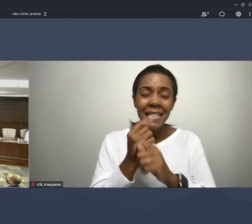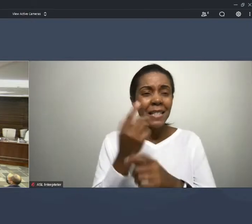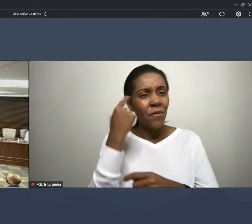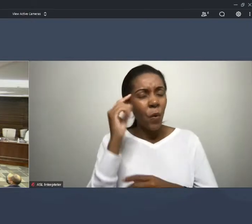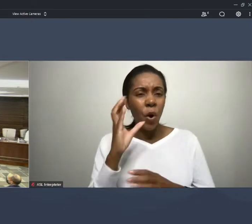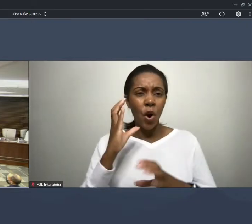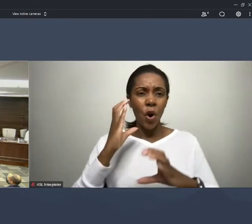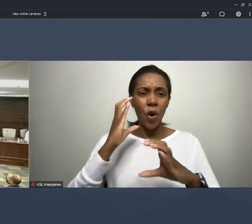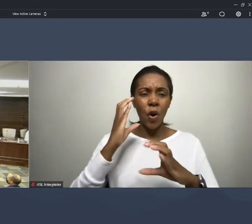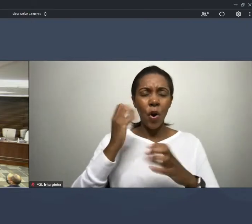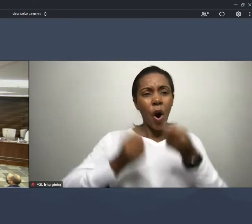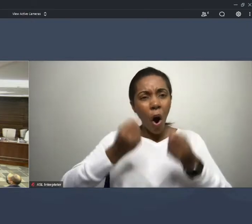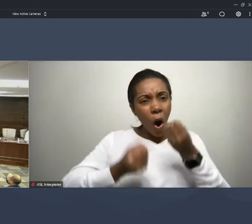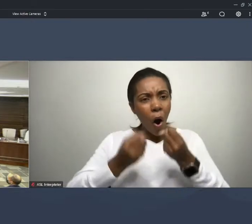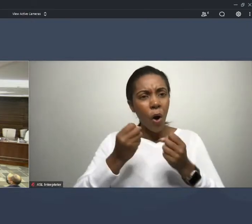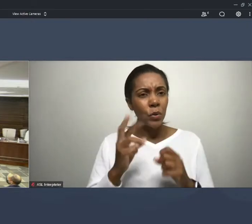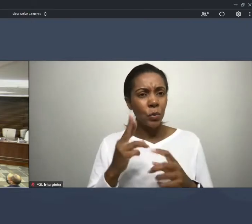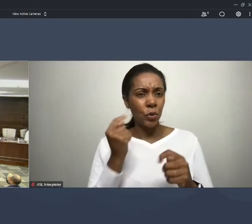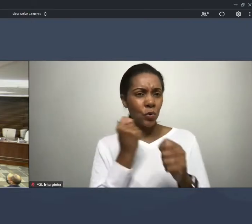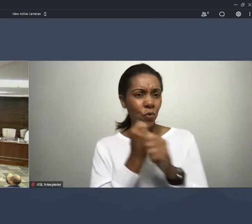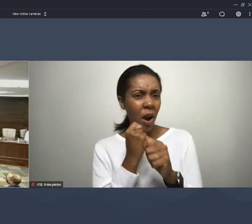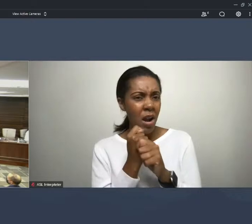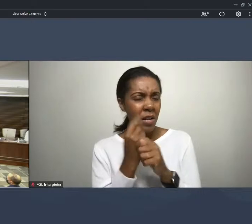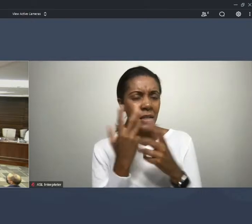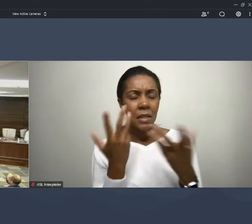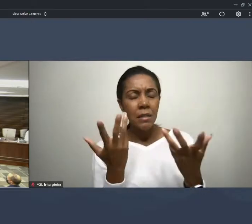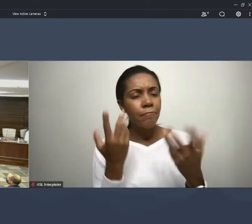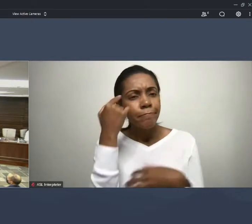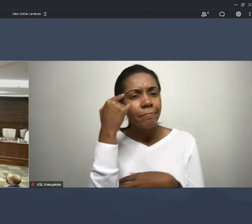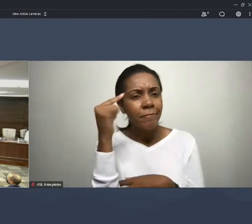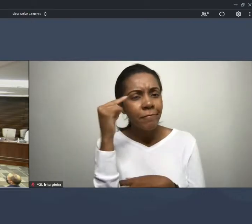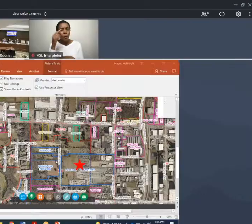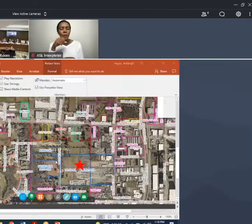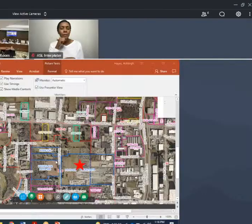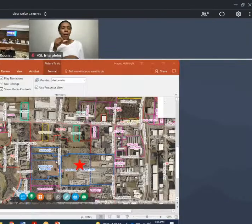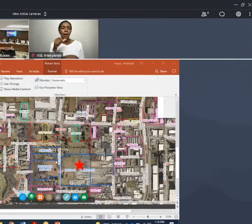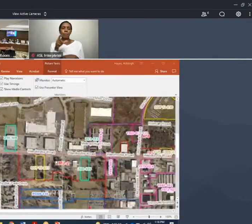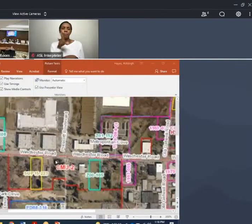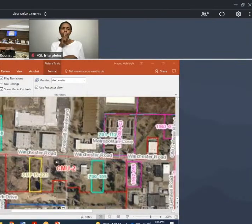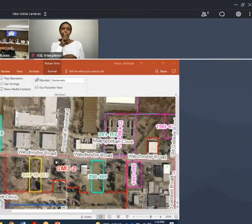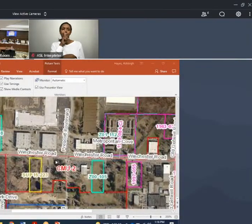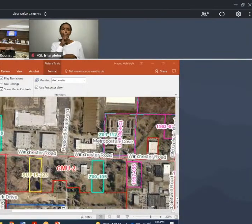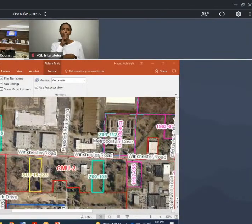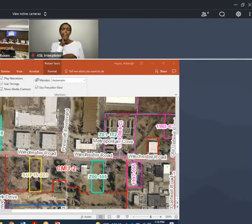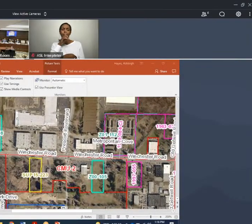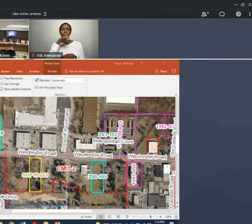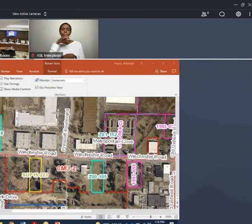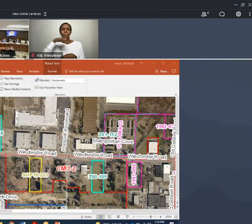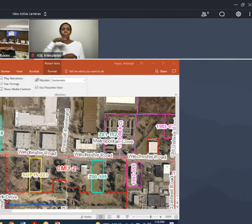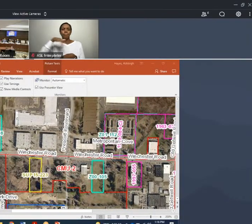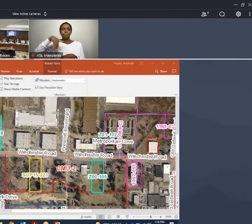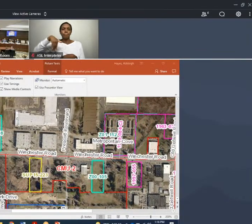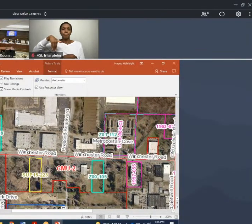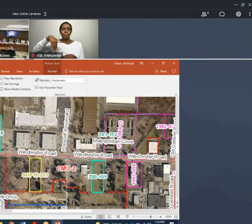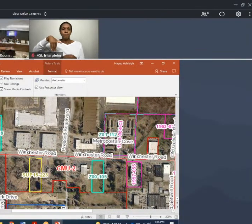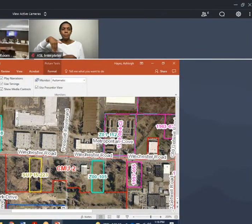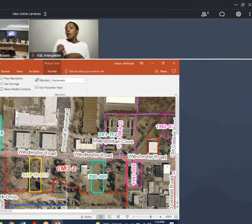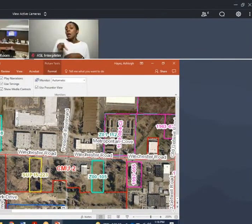cars or is it for trucks? What is it for? That has not been discussed. This was not